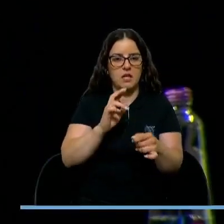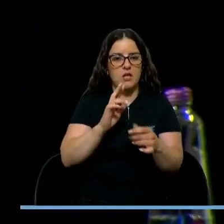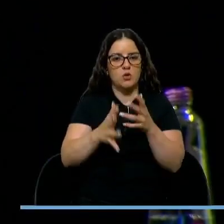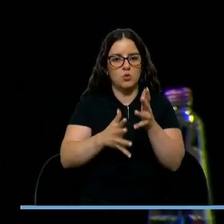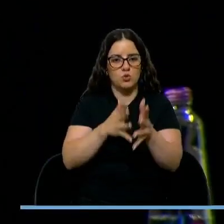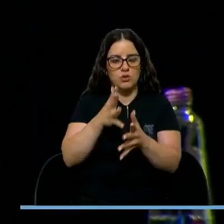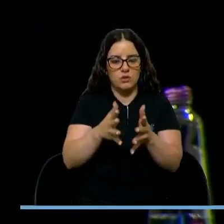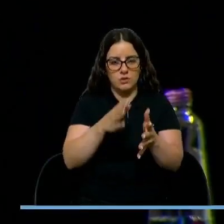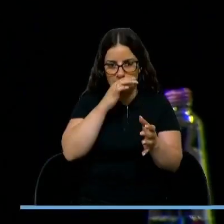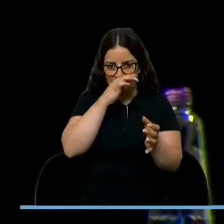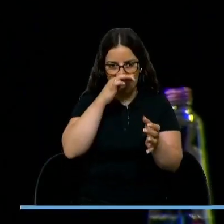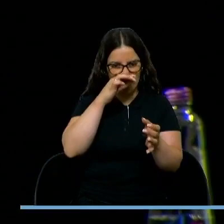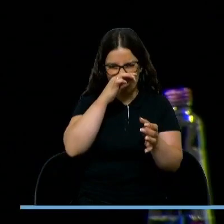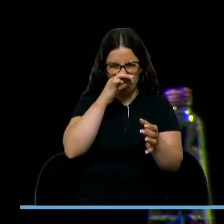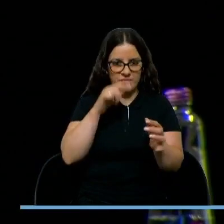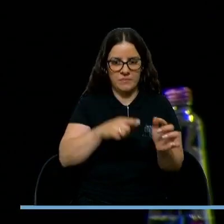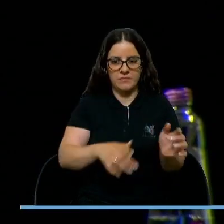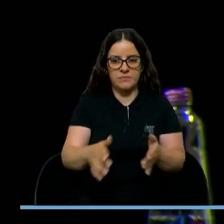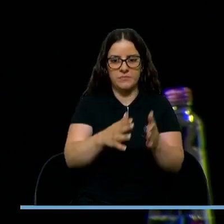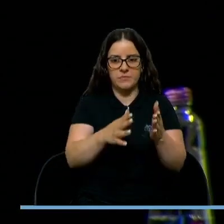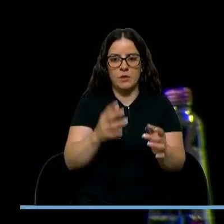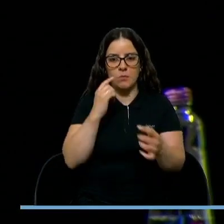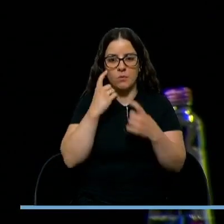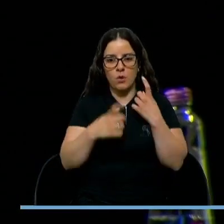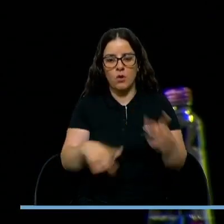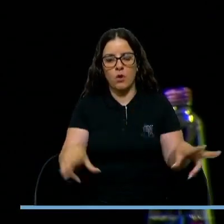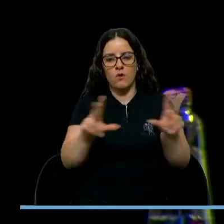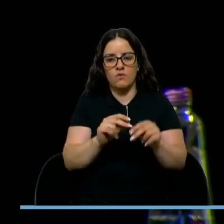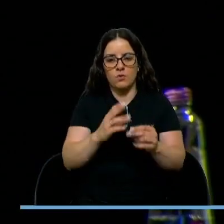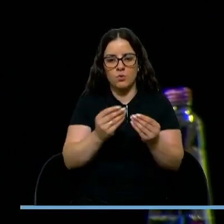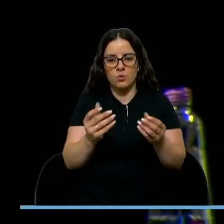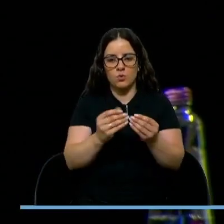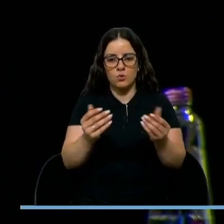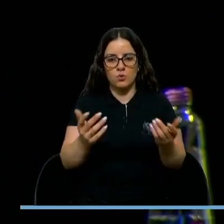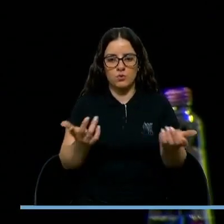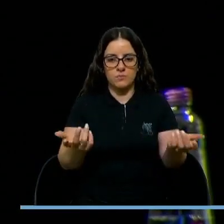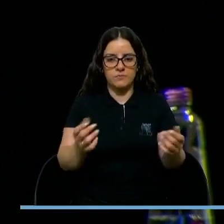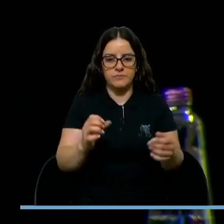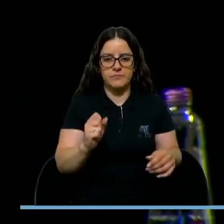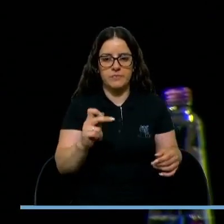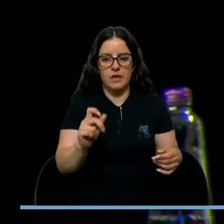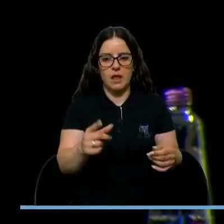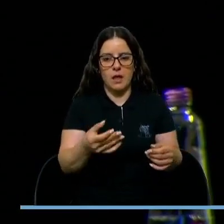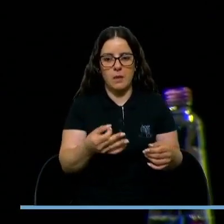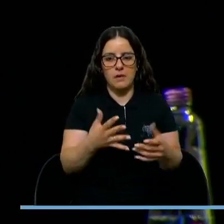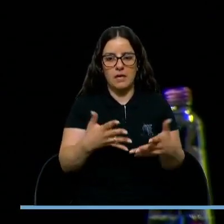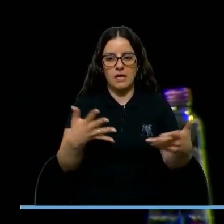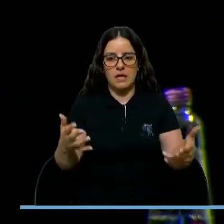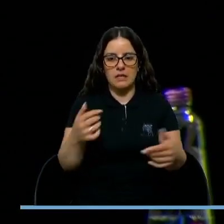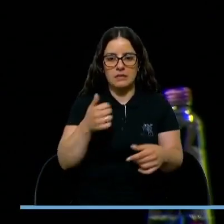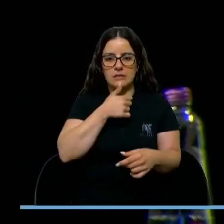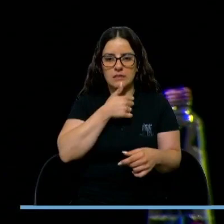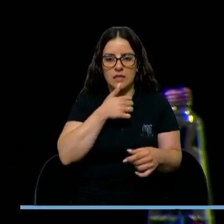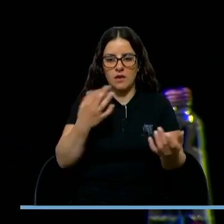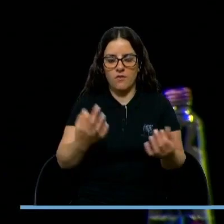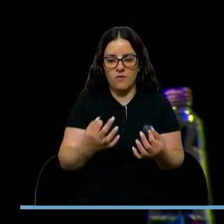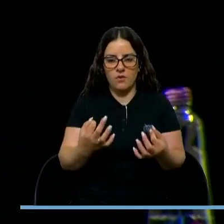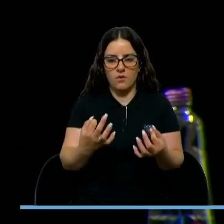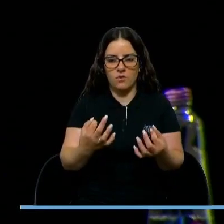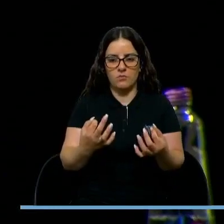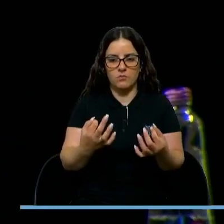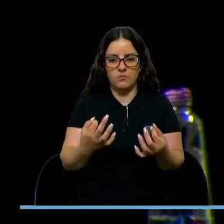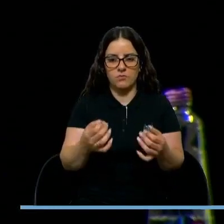final or end users and others can find new solution. Galp